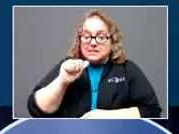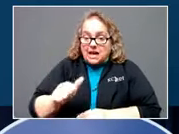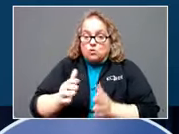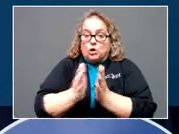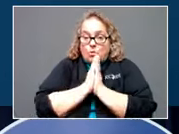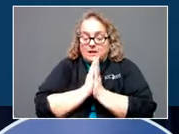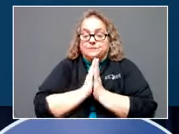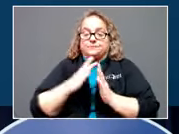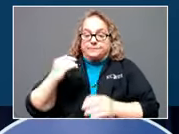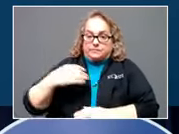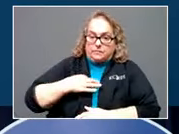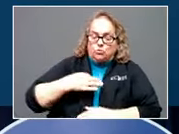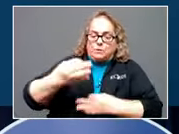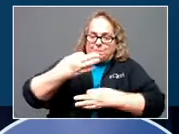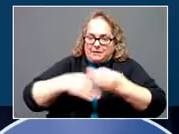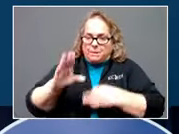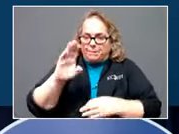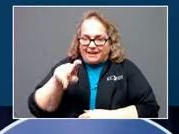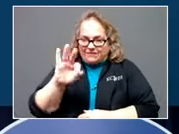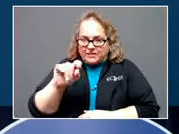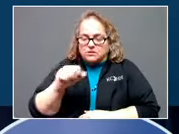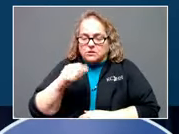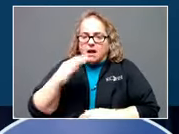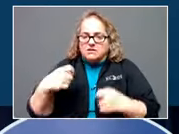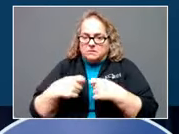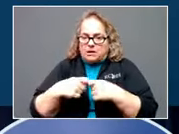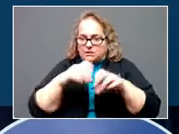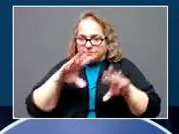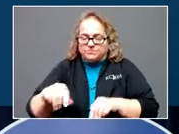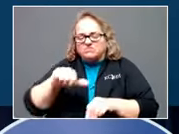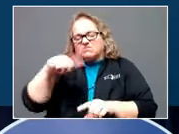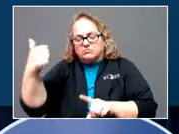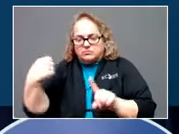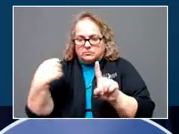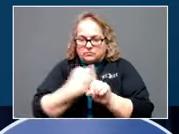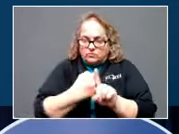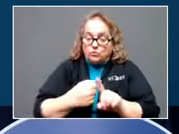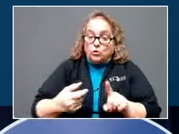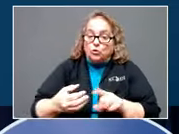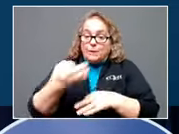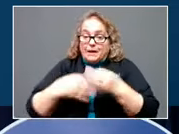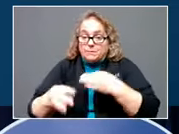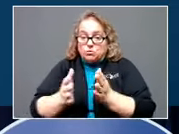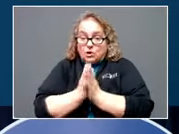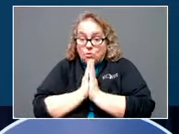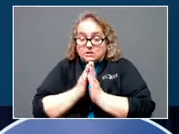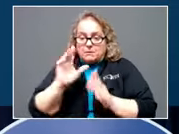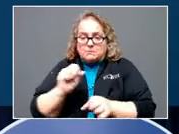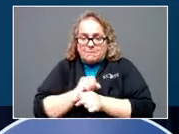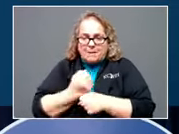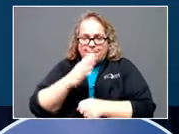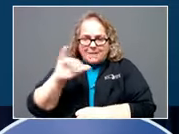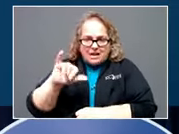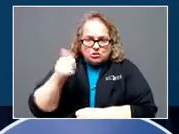of benefits due to power outages and other impacts. Replacement requests must be made by January 10th. Again, for those, you